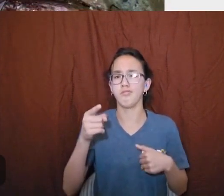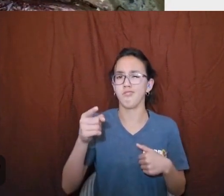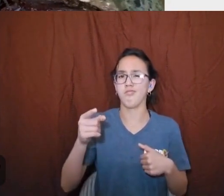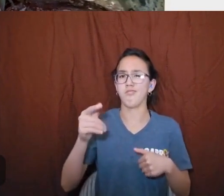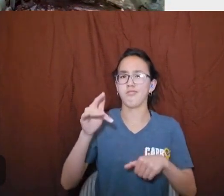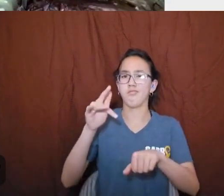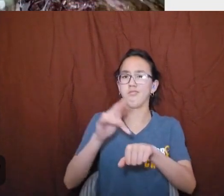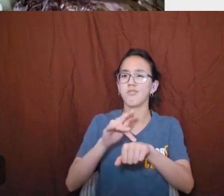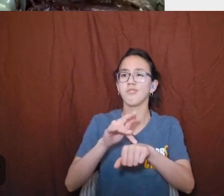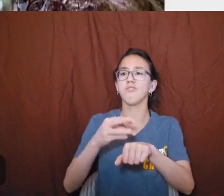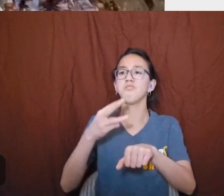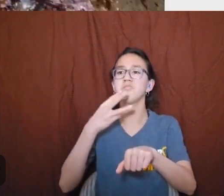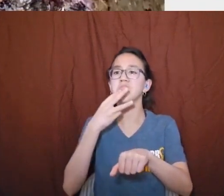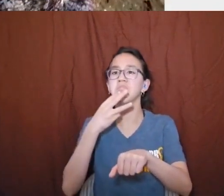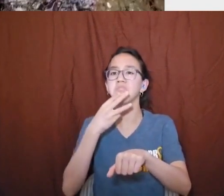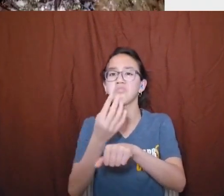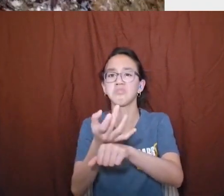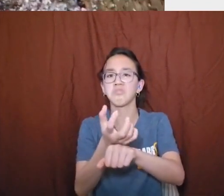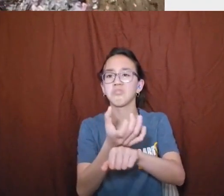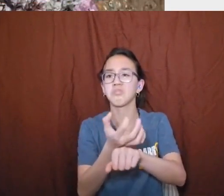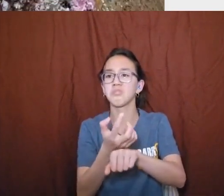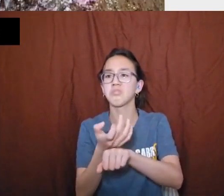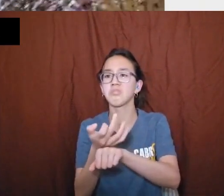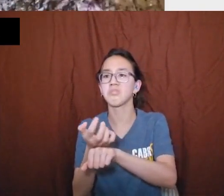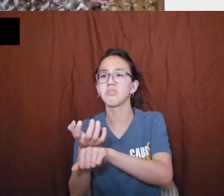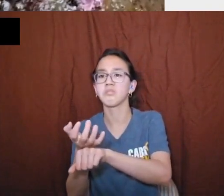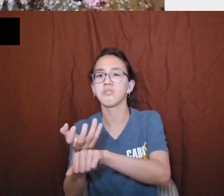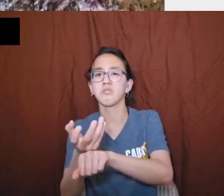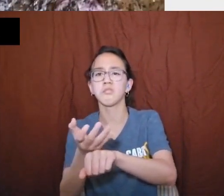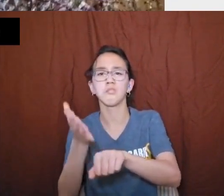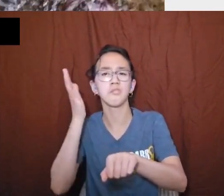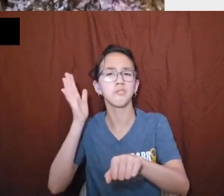Have you touched a sea anemone before?